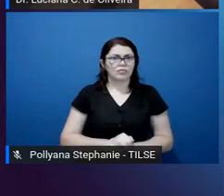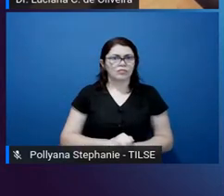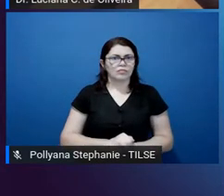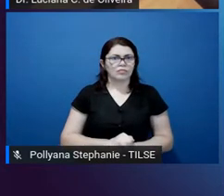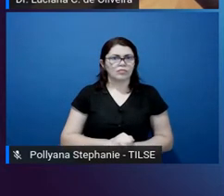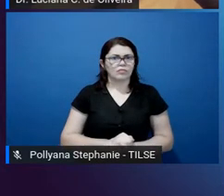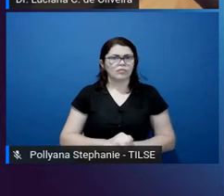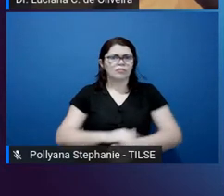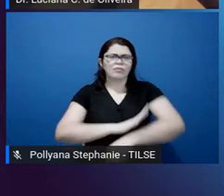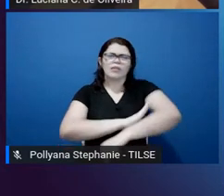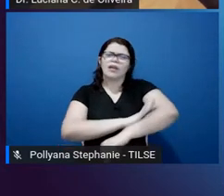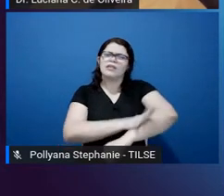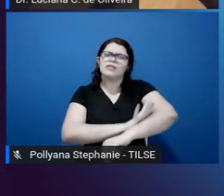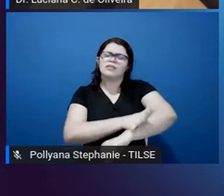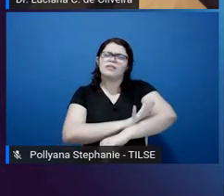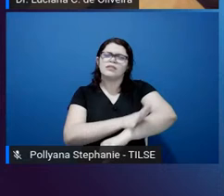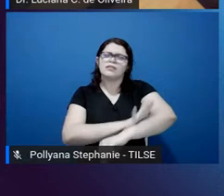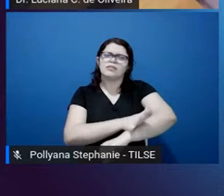Racism,